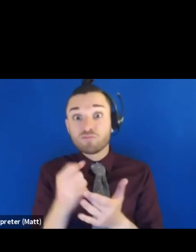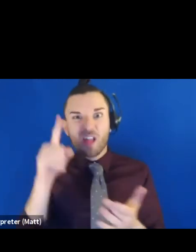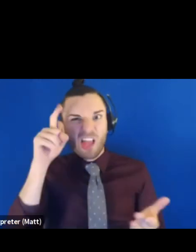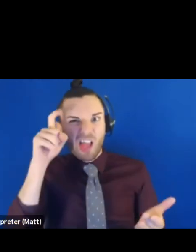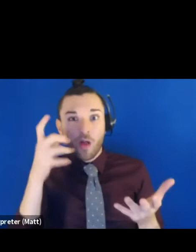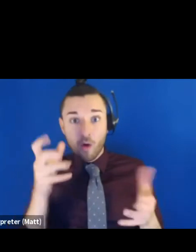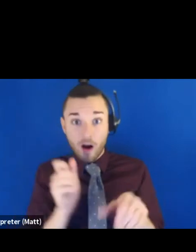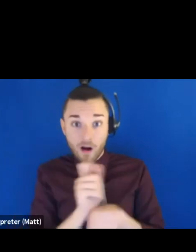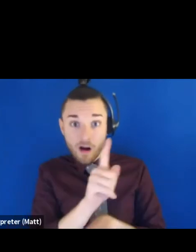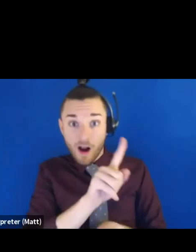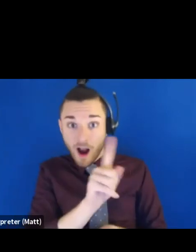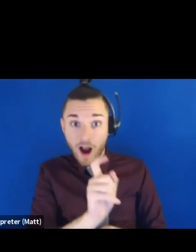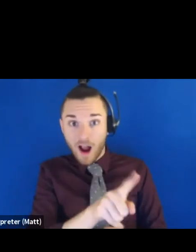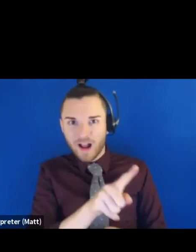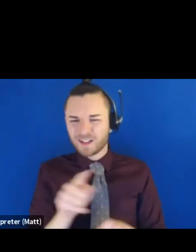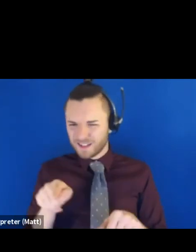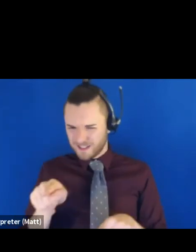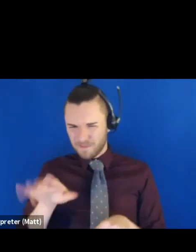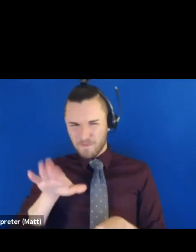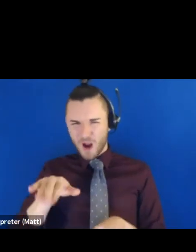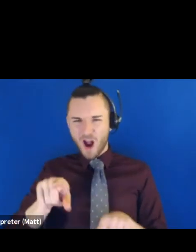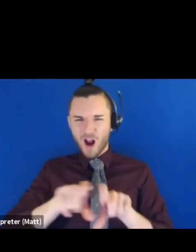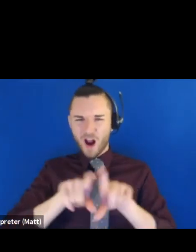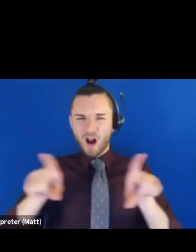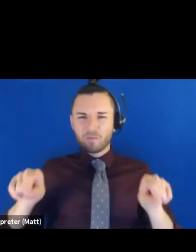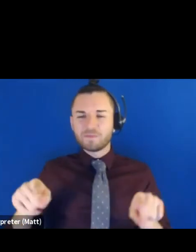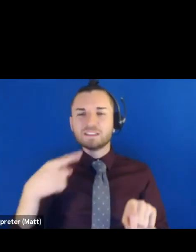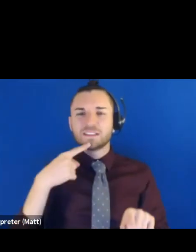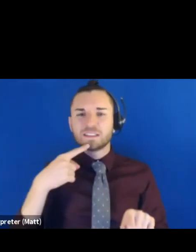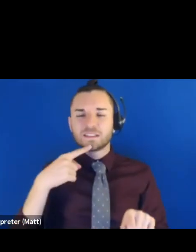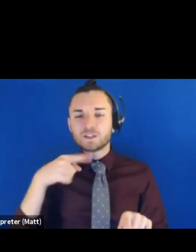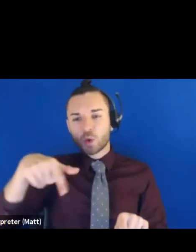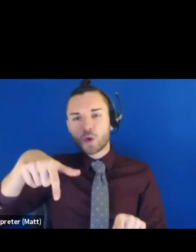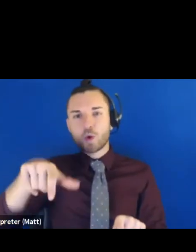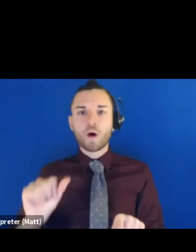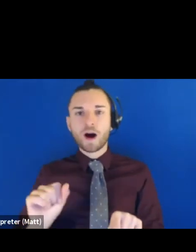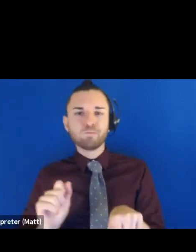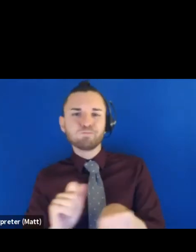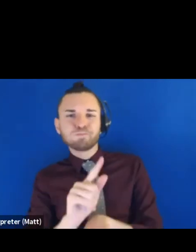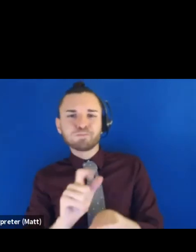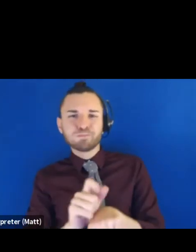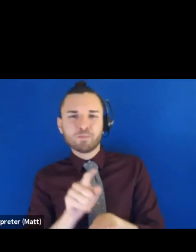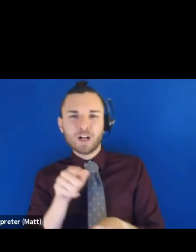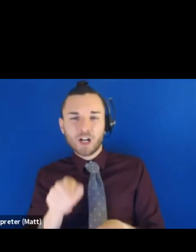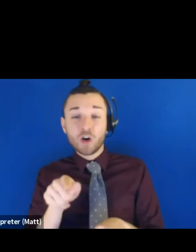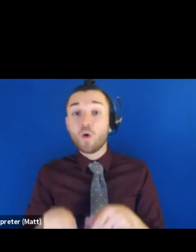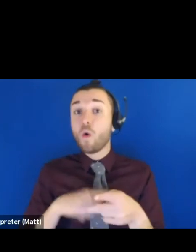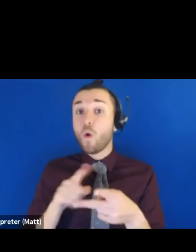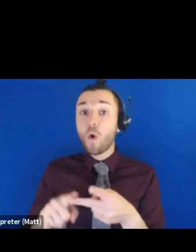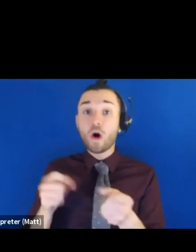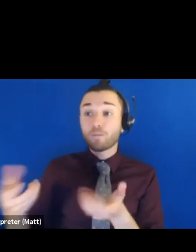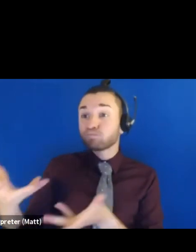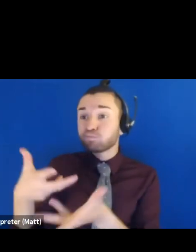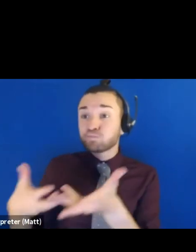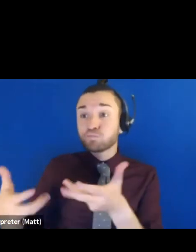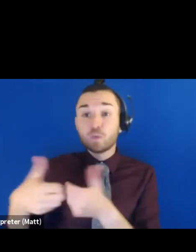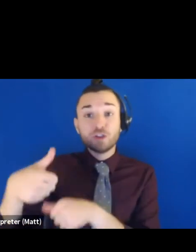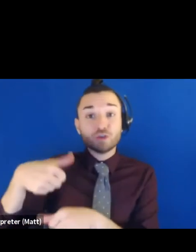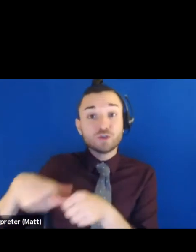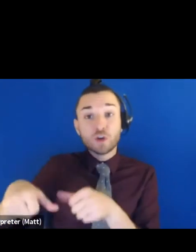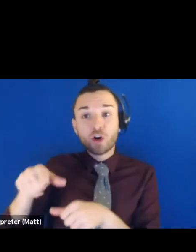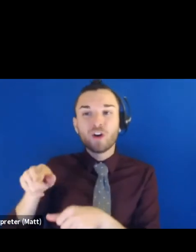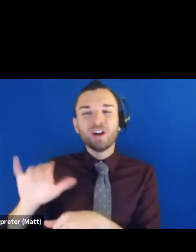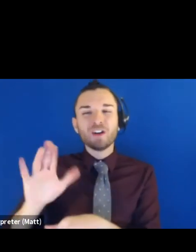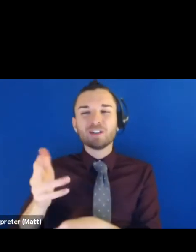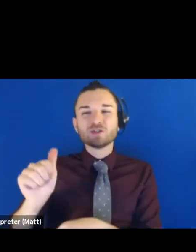and there's also a chat if you'd like to say hi and post comments. Today's conversation is part of a